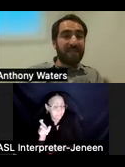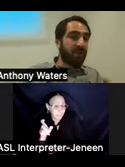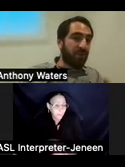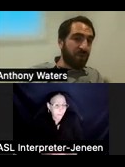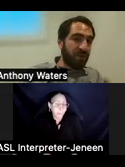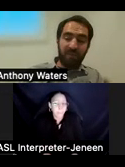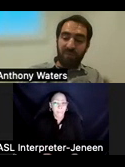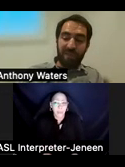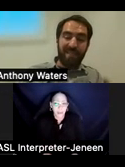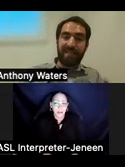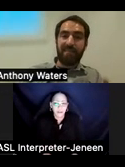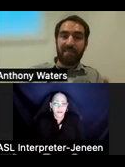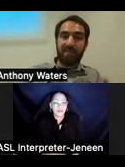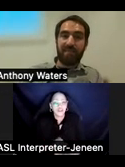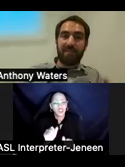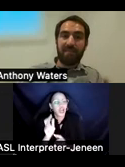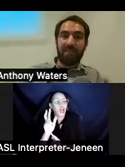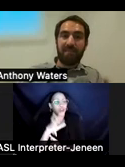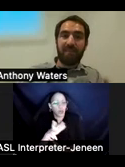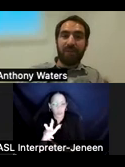So that took 33 seconds.